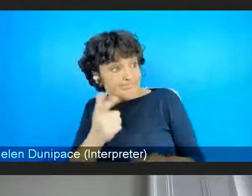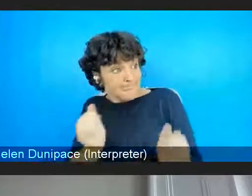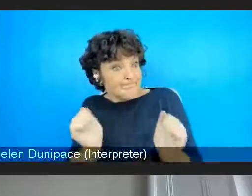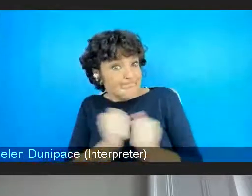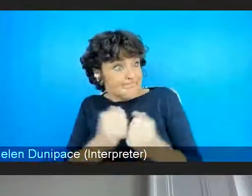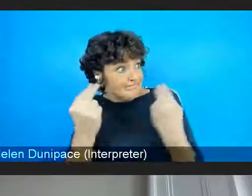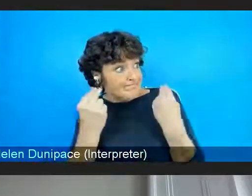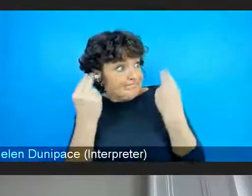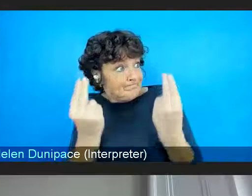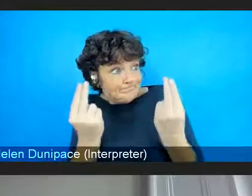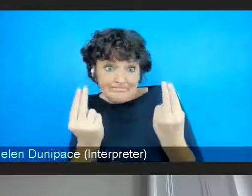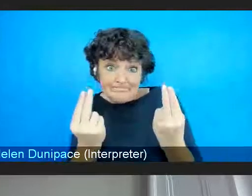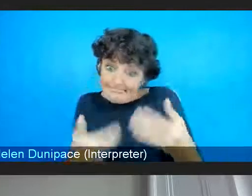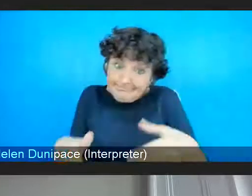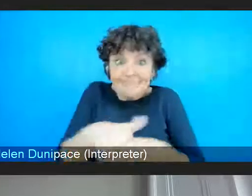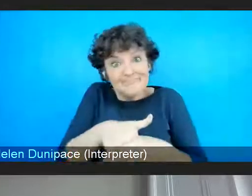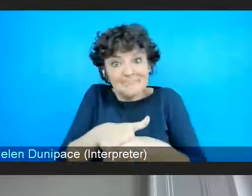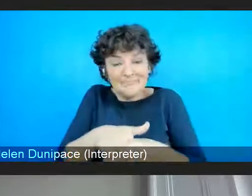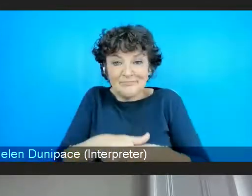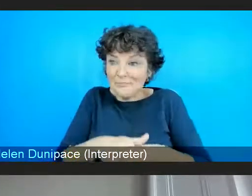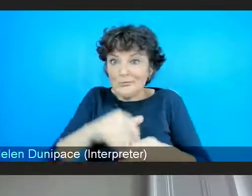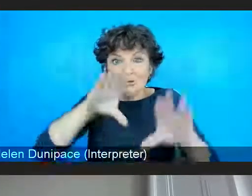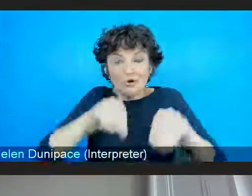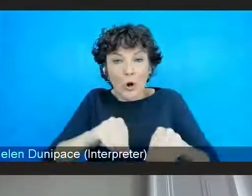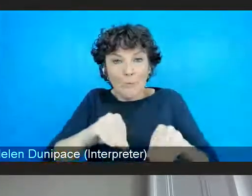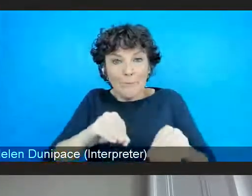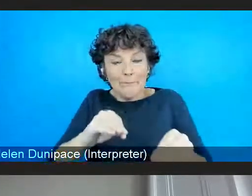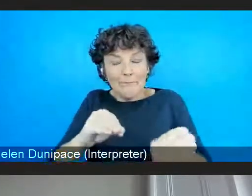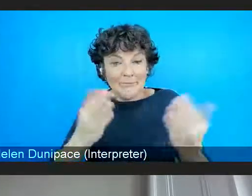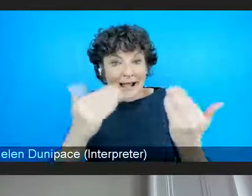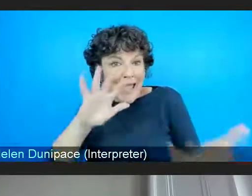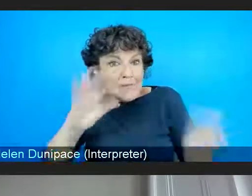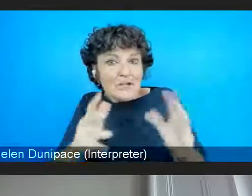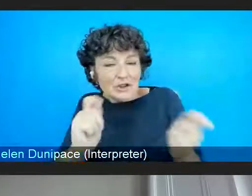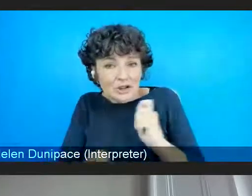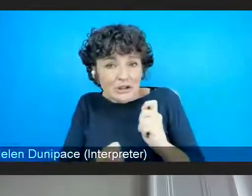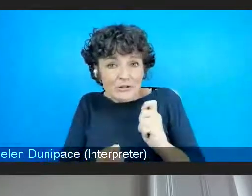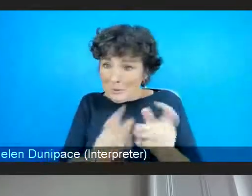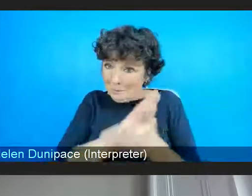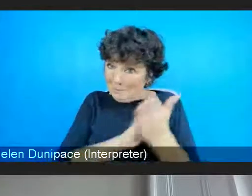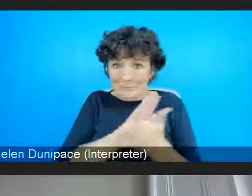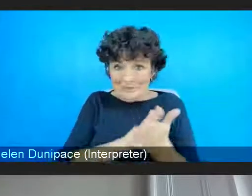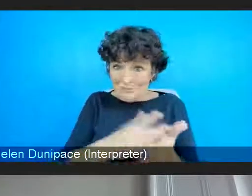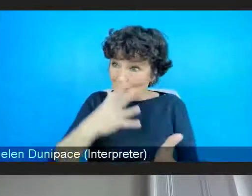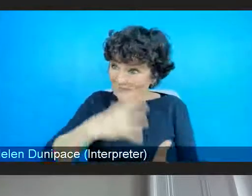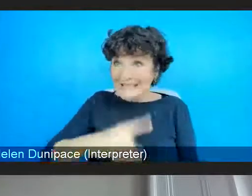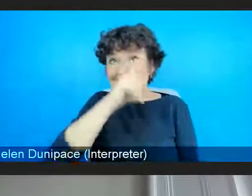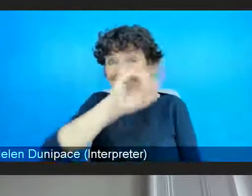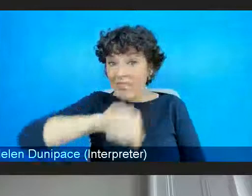So for the government level, there has to be a policy in place, which is what we are here, that